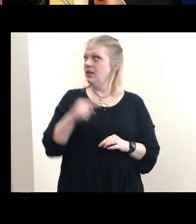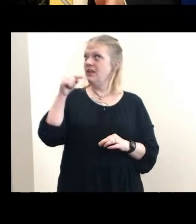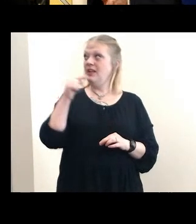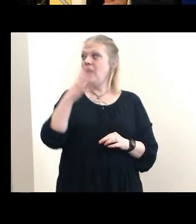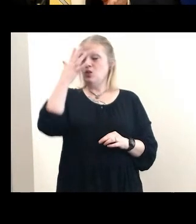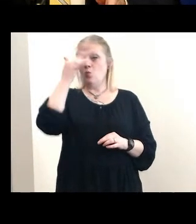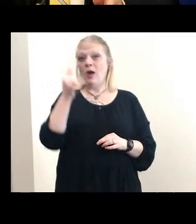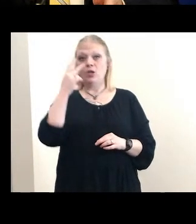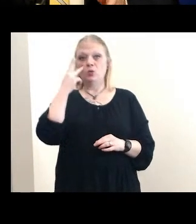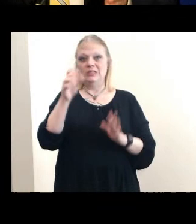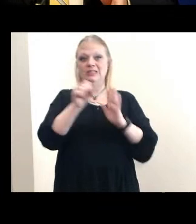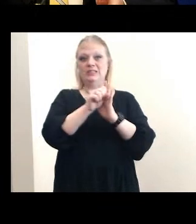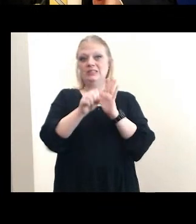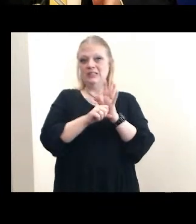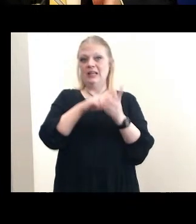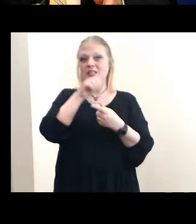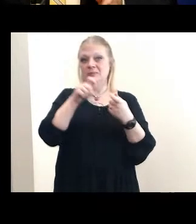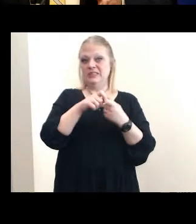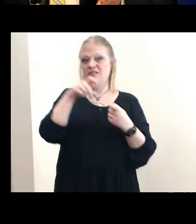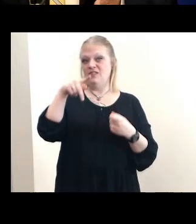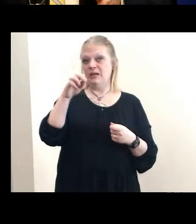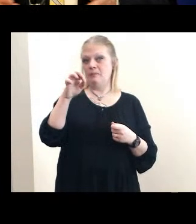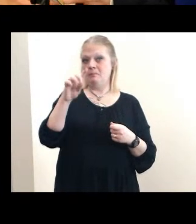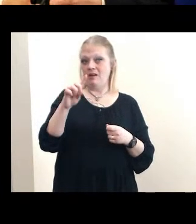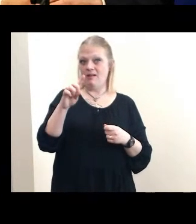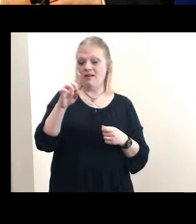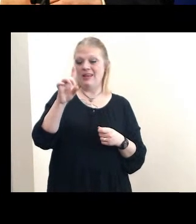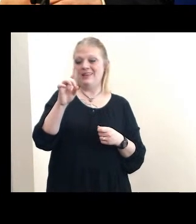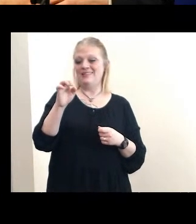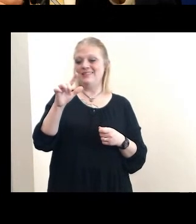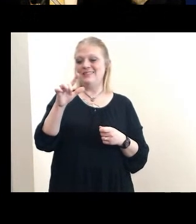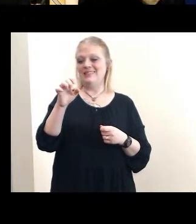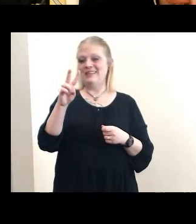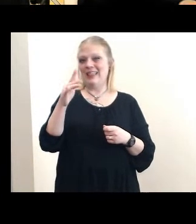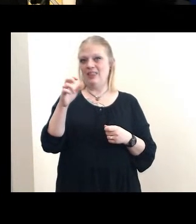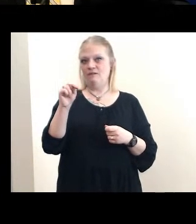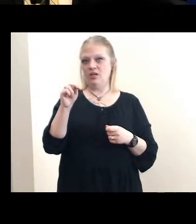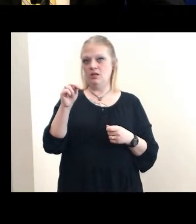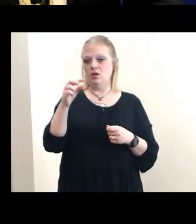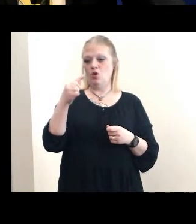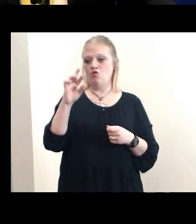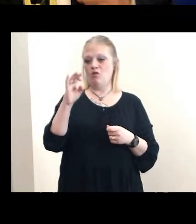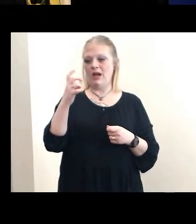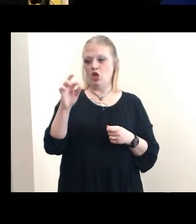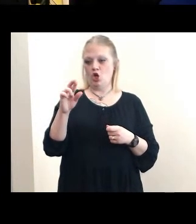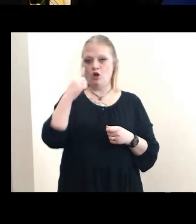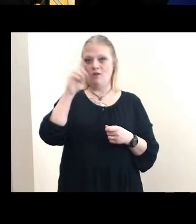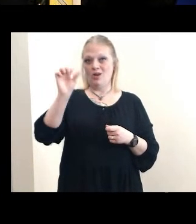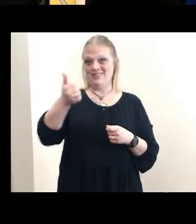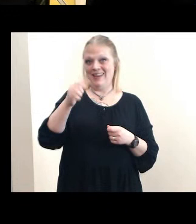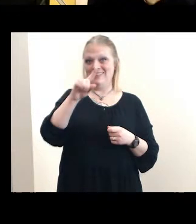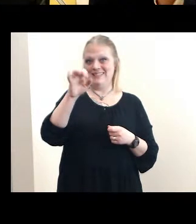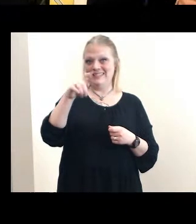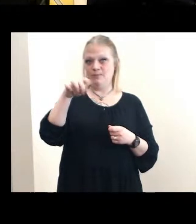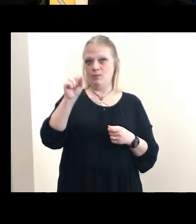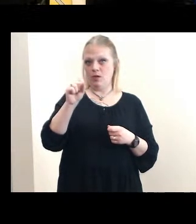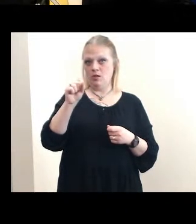the state-specific pod at the Delavan Grider Center for only 10 zip codes in the city of Buffalo.